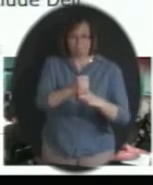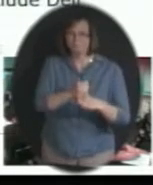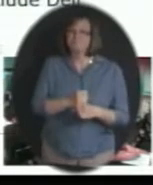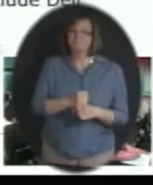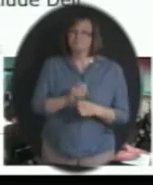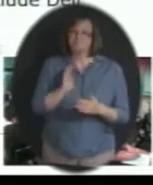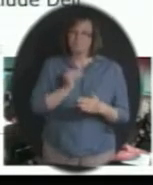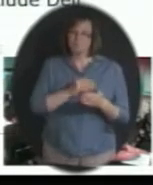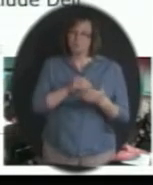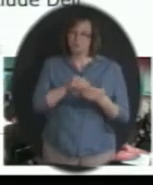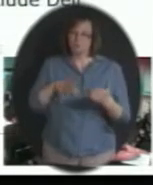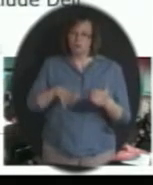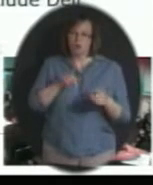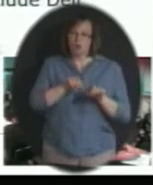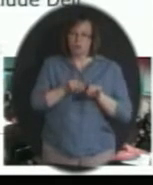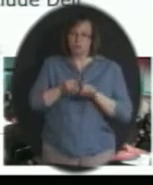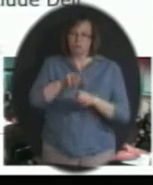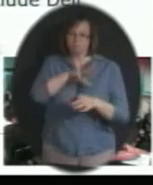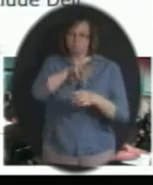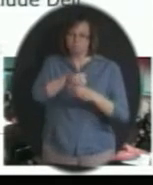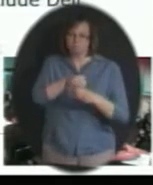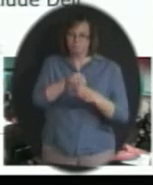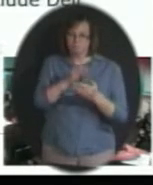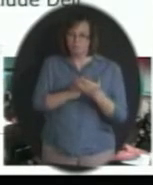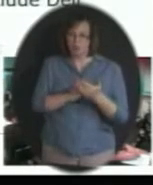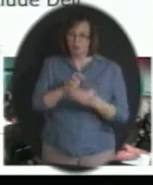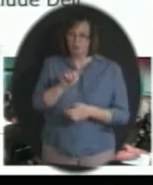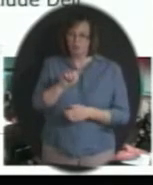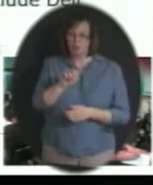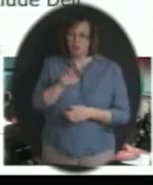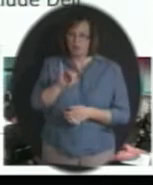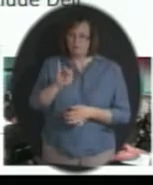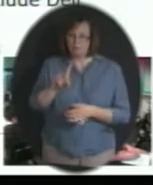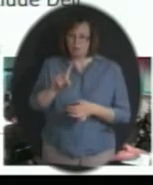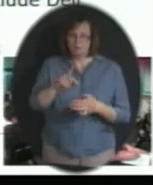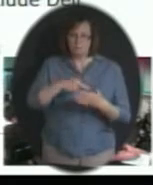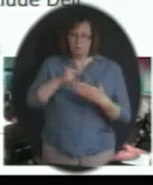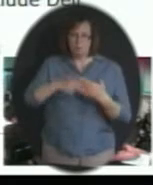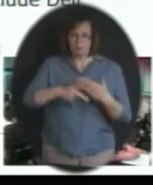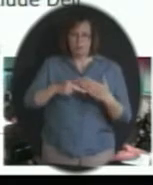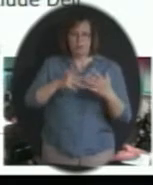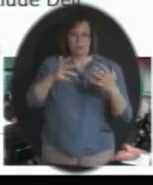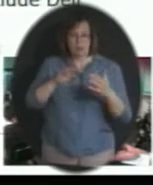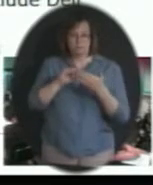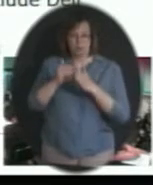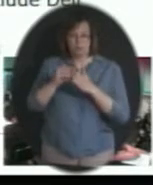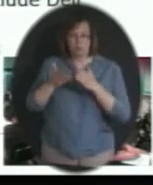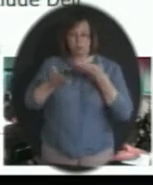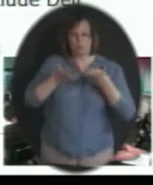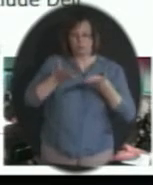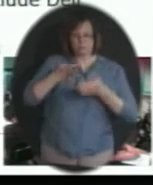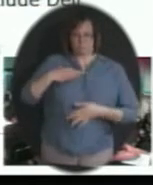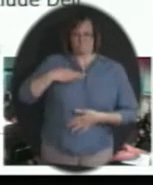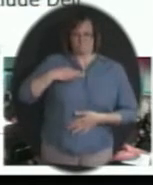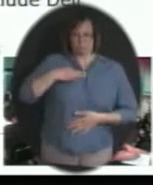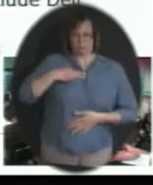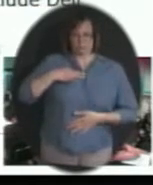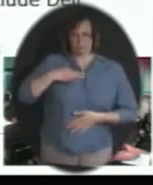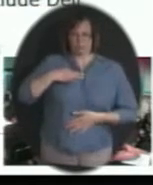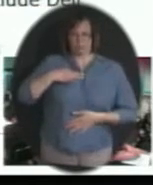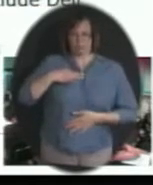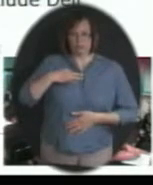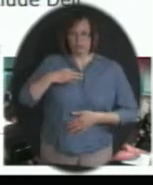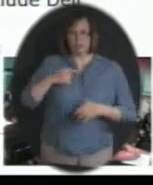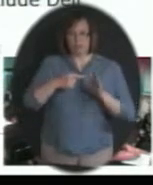And our students also engage in, as part of the Avid program, a great deal of community service and volunteering, and that slide at the bottom